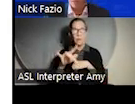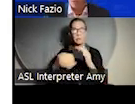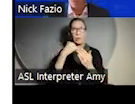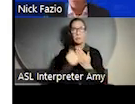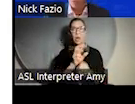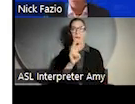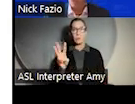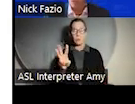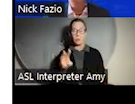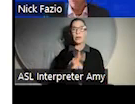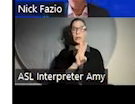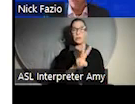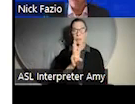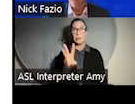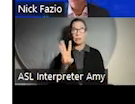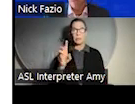at